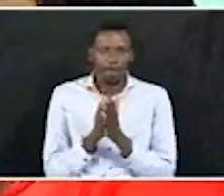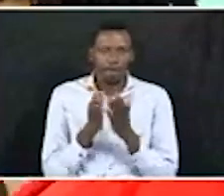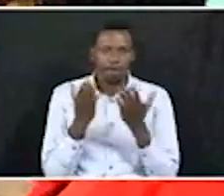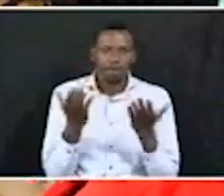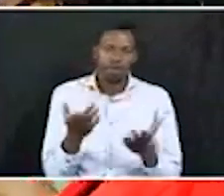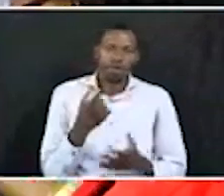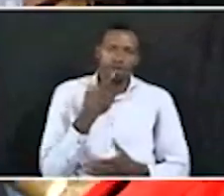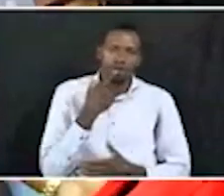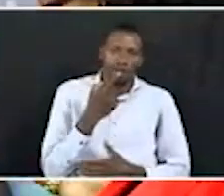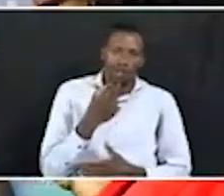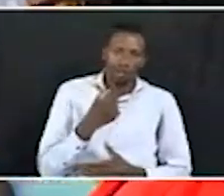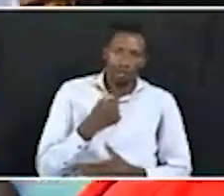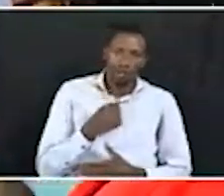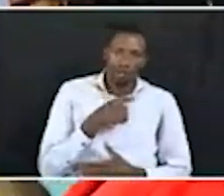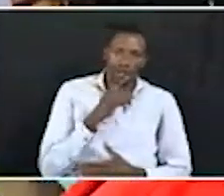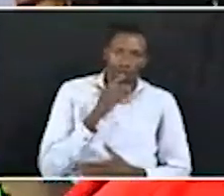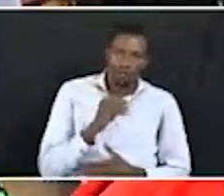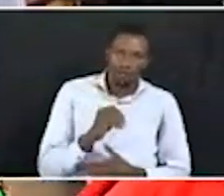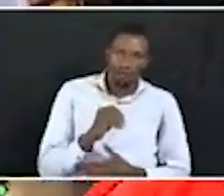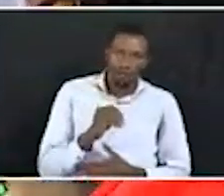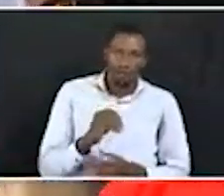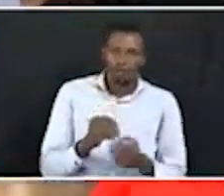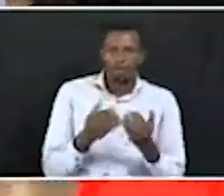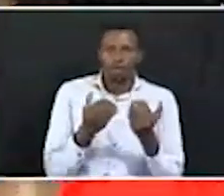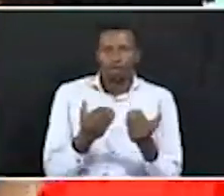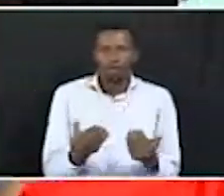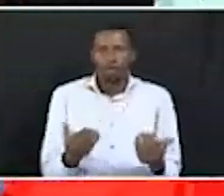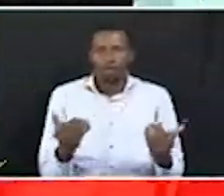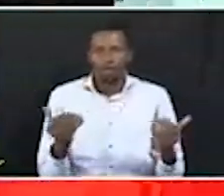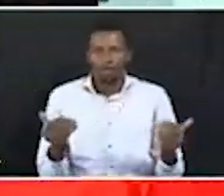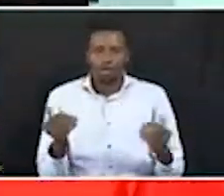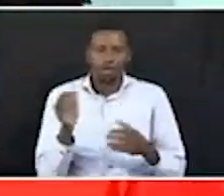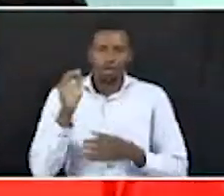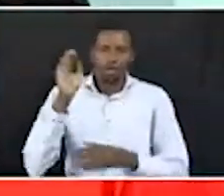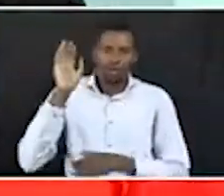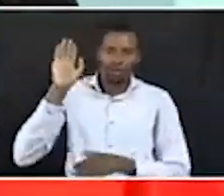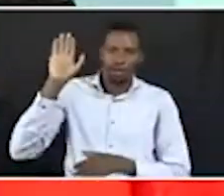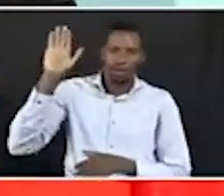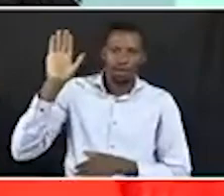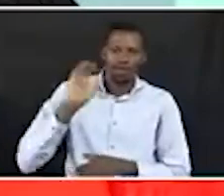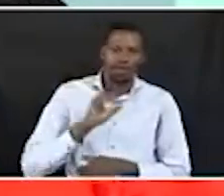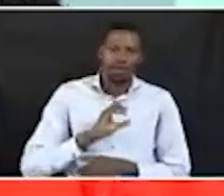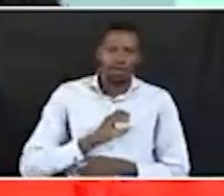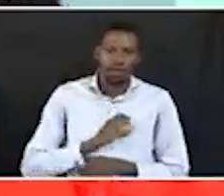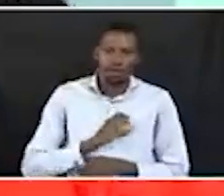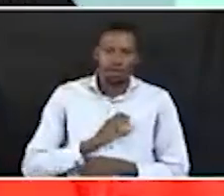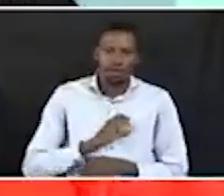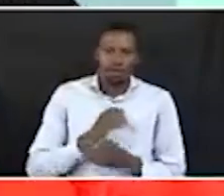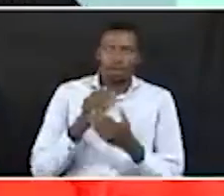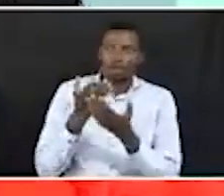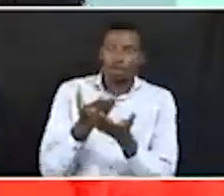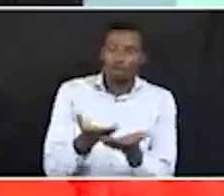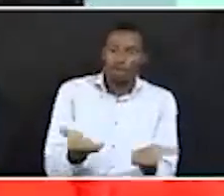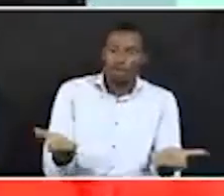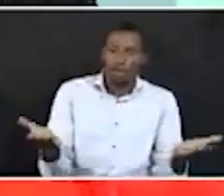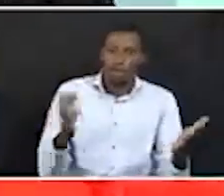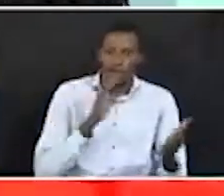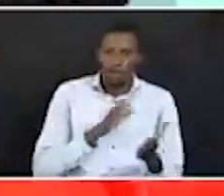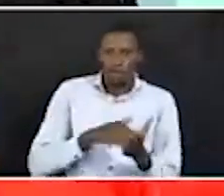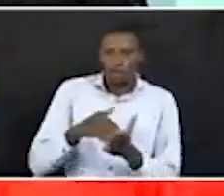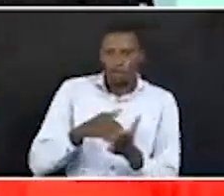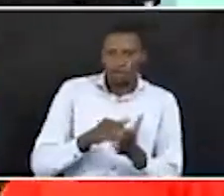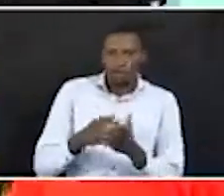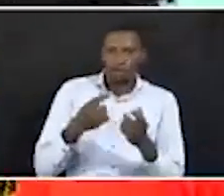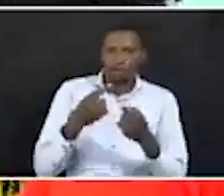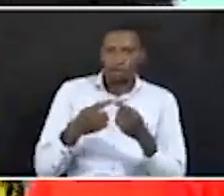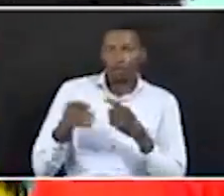Little ones to him belong, they are weak but he